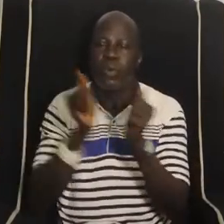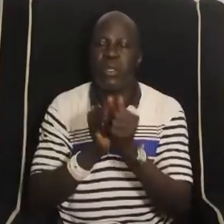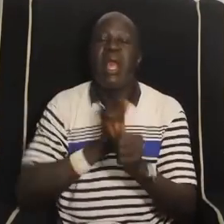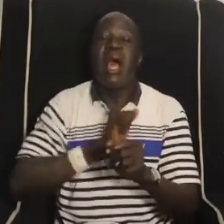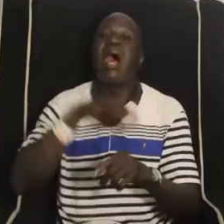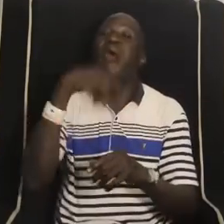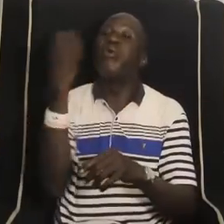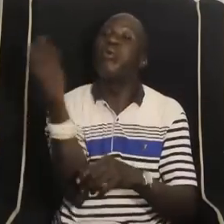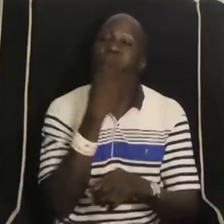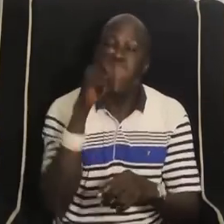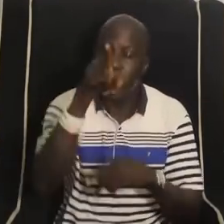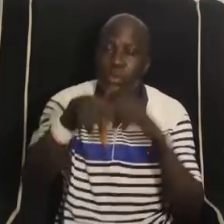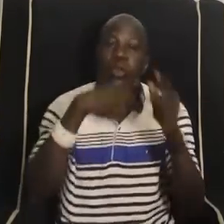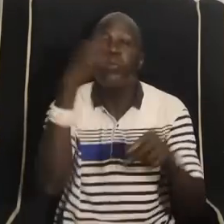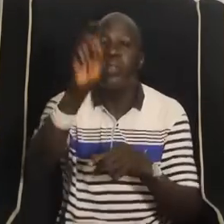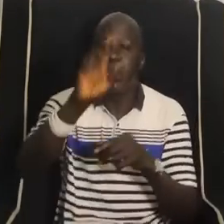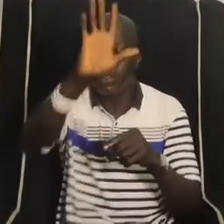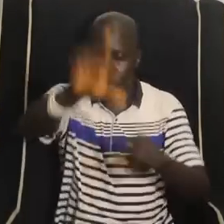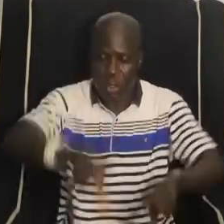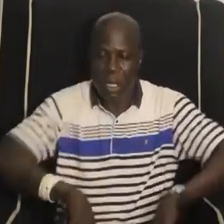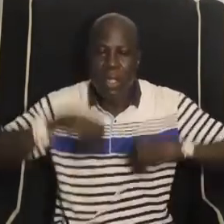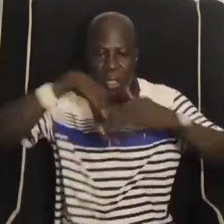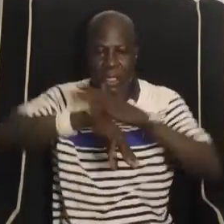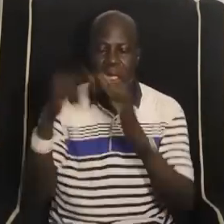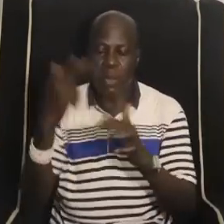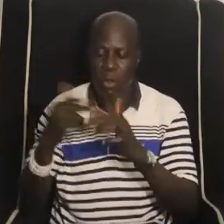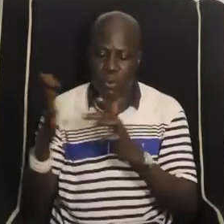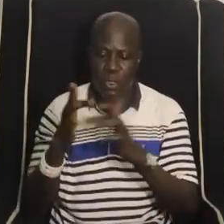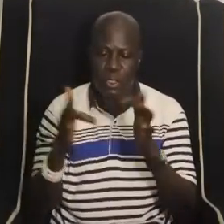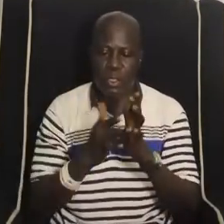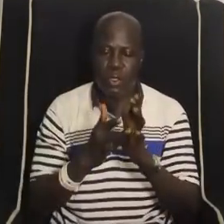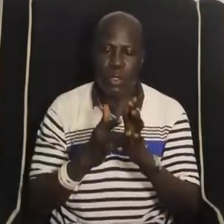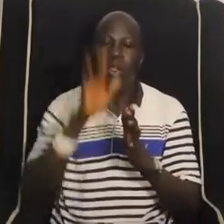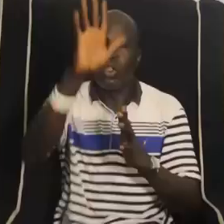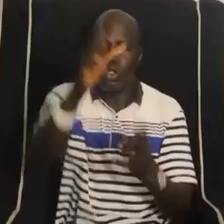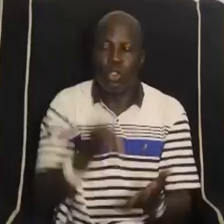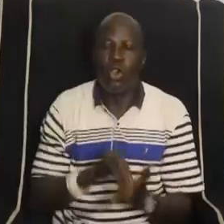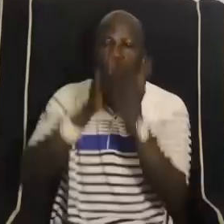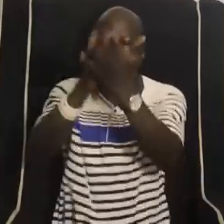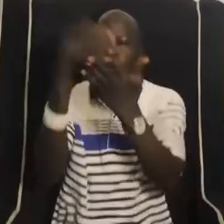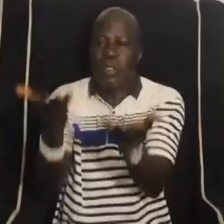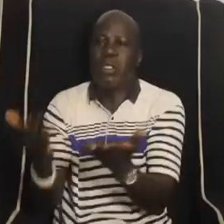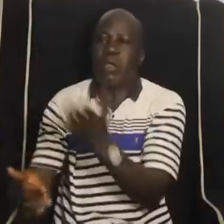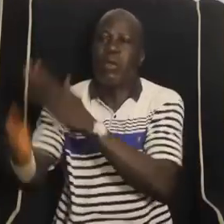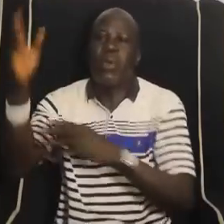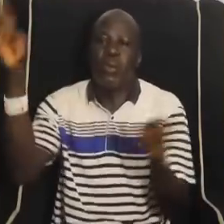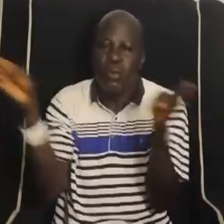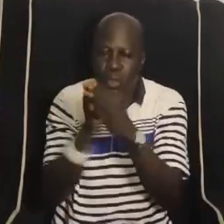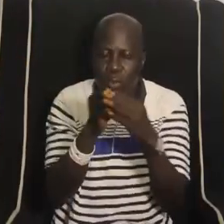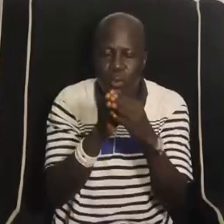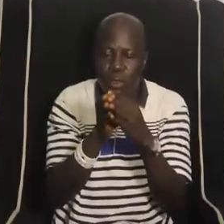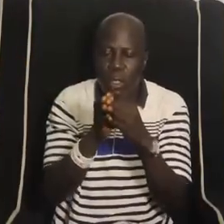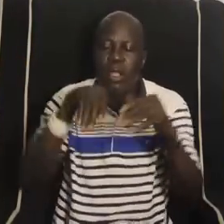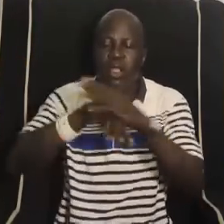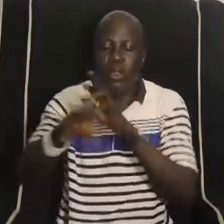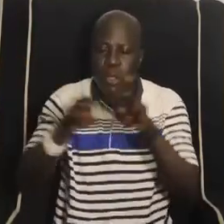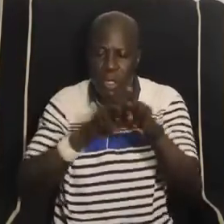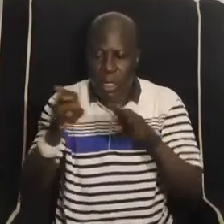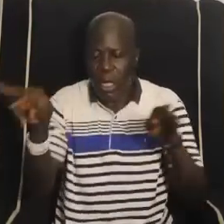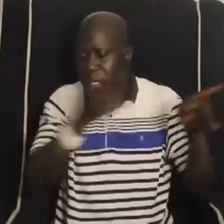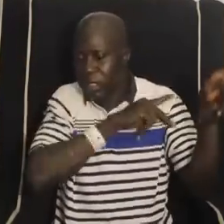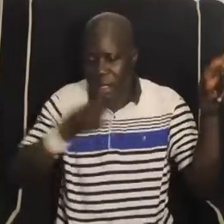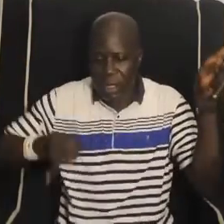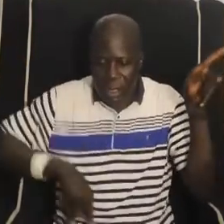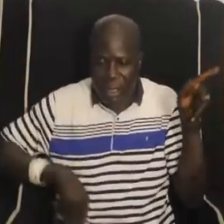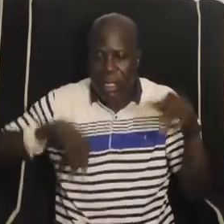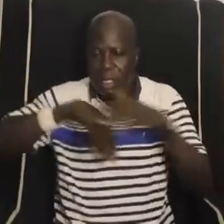I prophesy to your life in the name of Jesus. Receive your entitlement. In Jesus' name